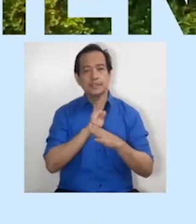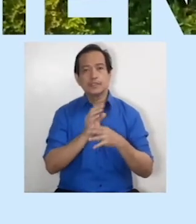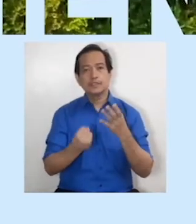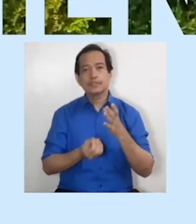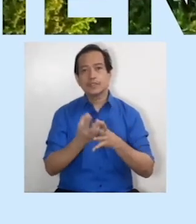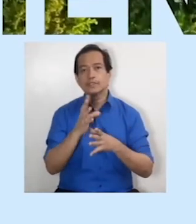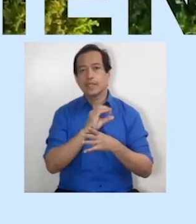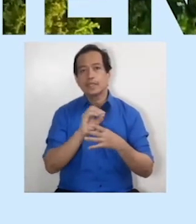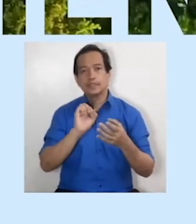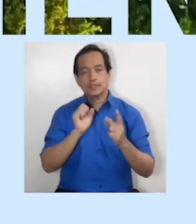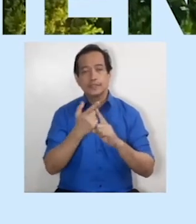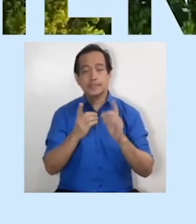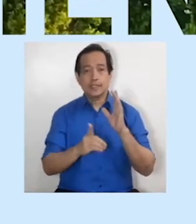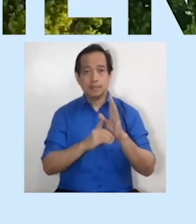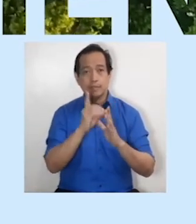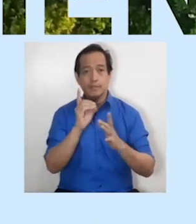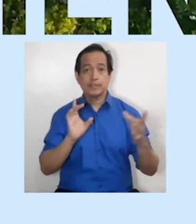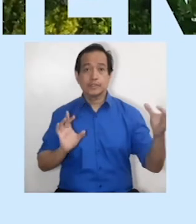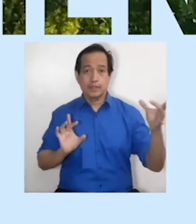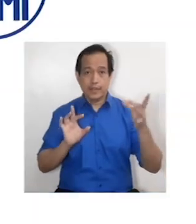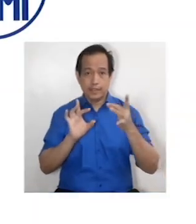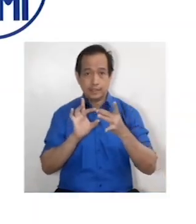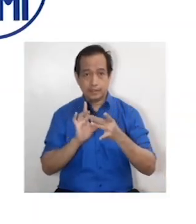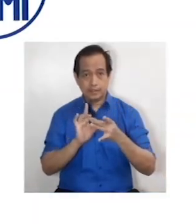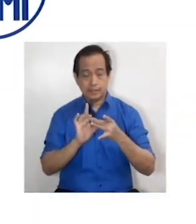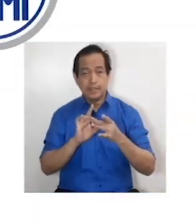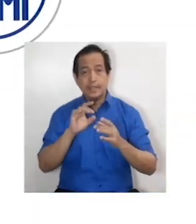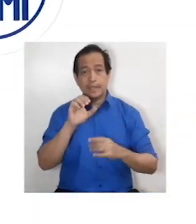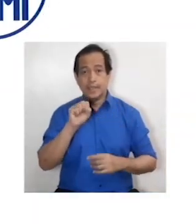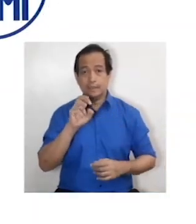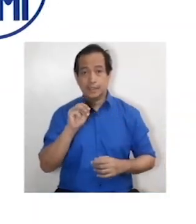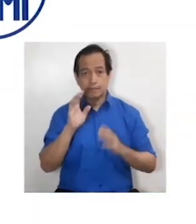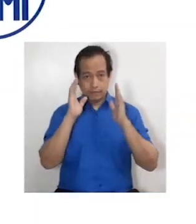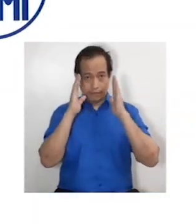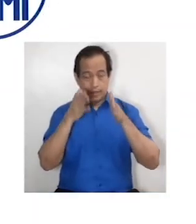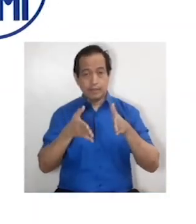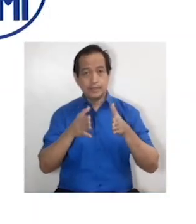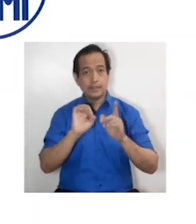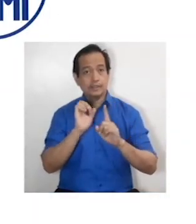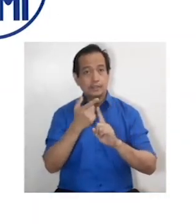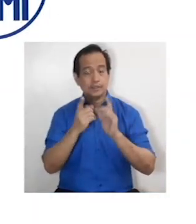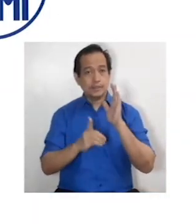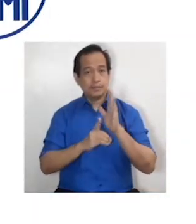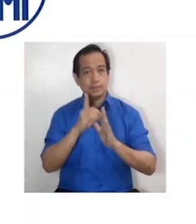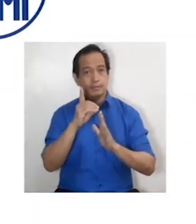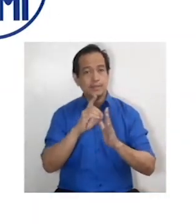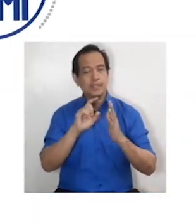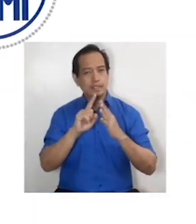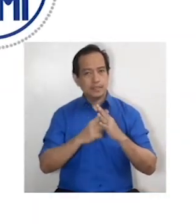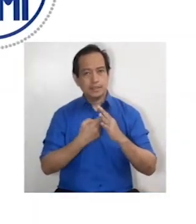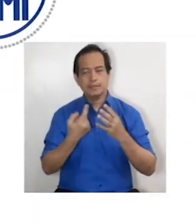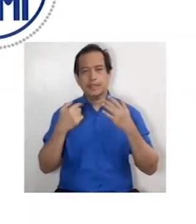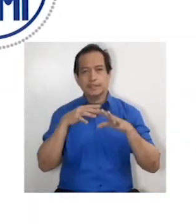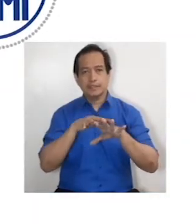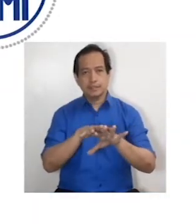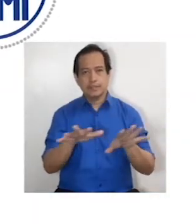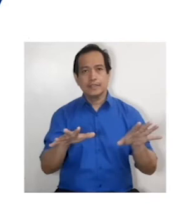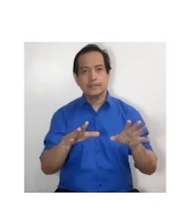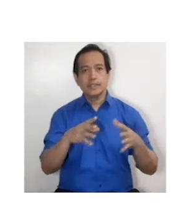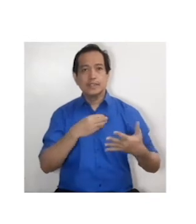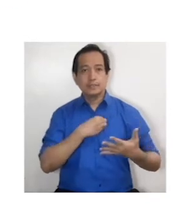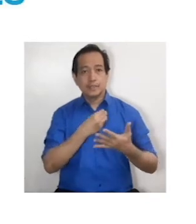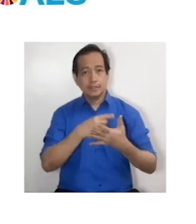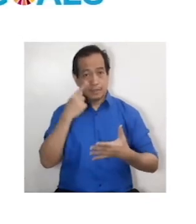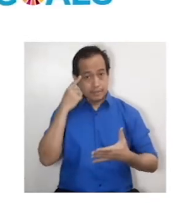social development go hand in hand. SM focuses its social development initiatives and integrates its